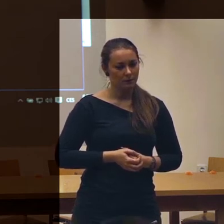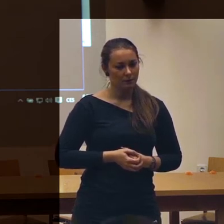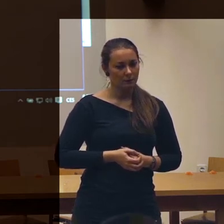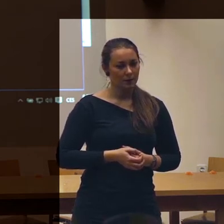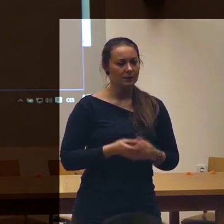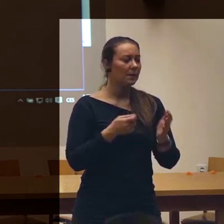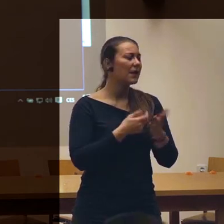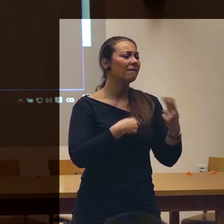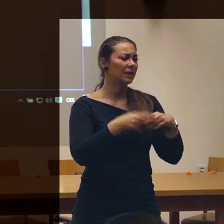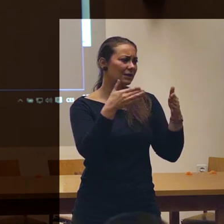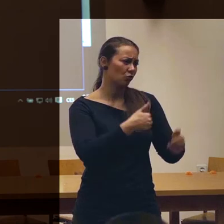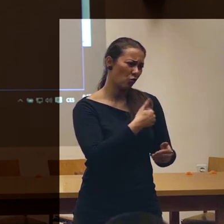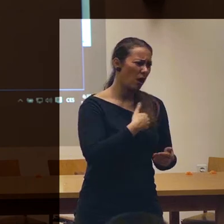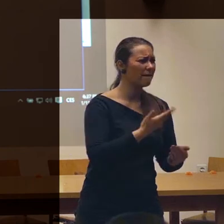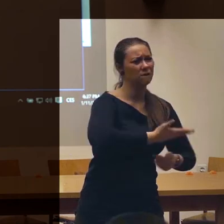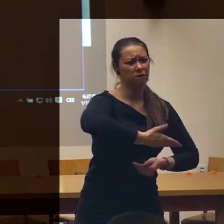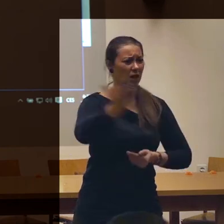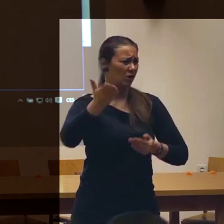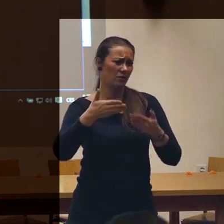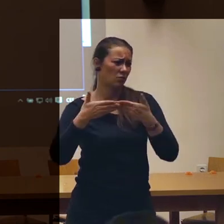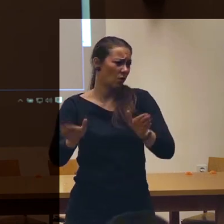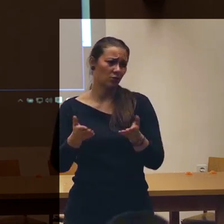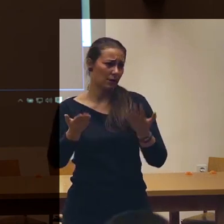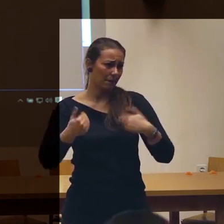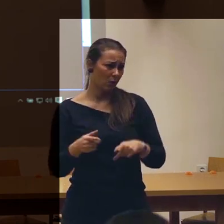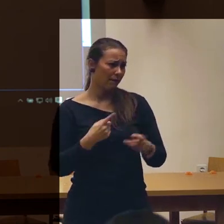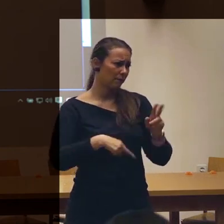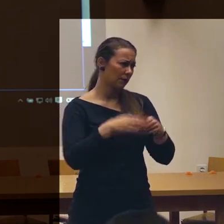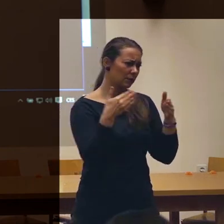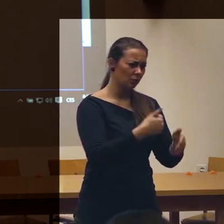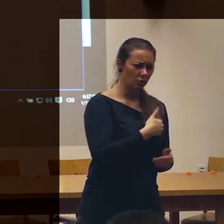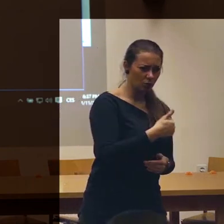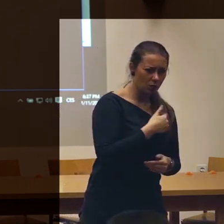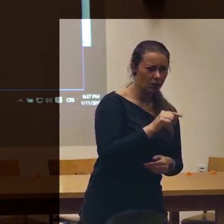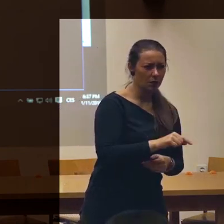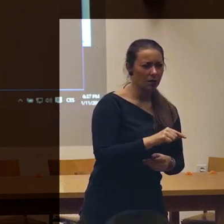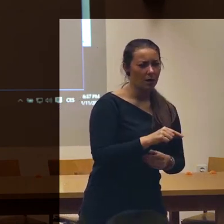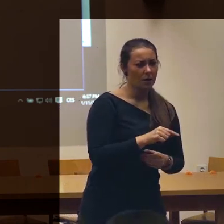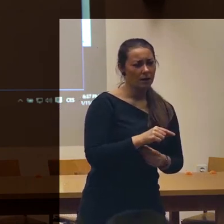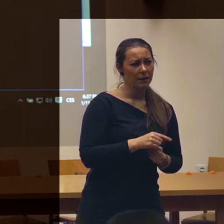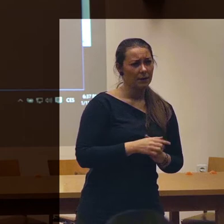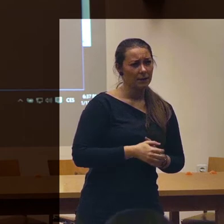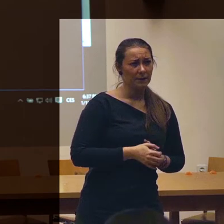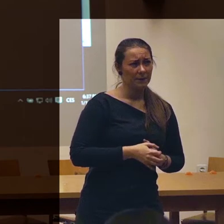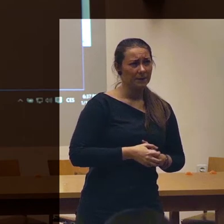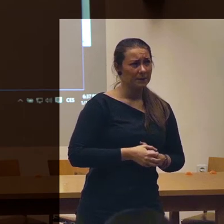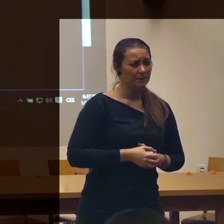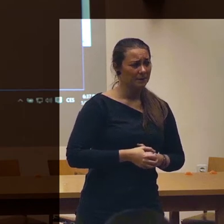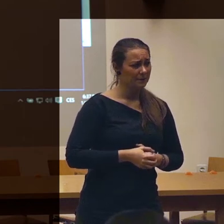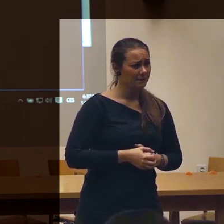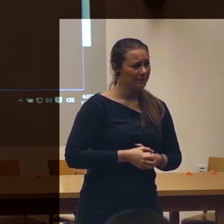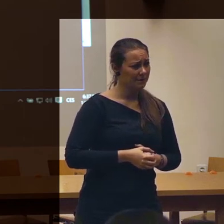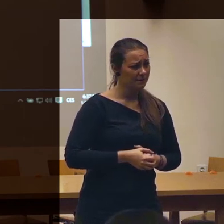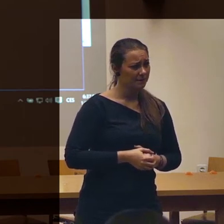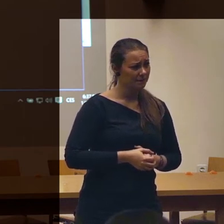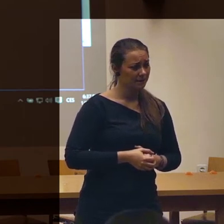publicly. So we started to develop this discussion format most of the time. And we